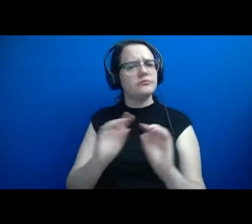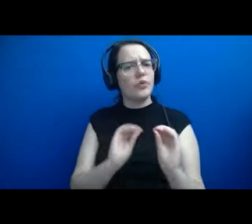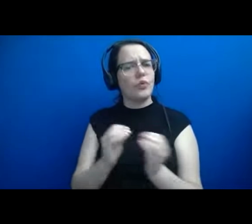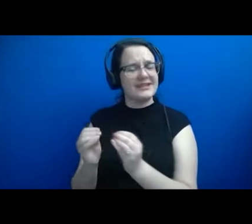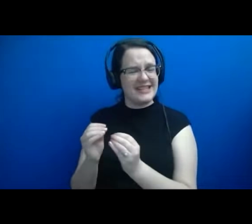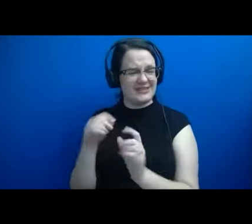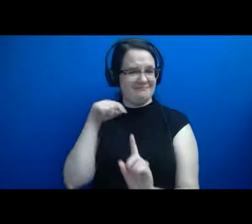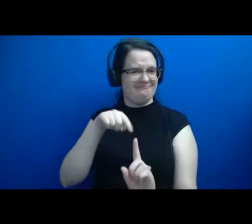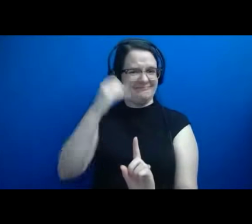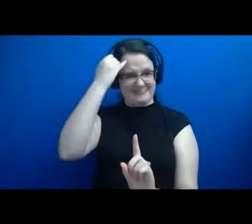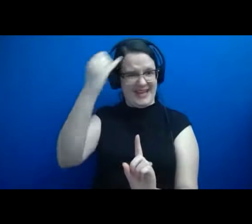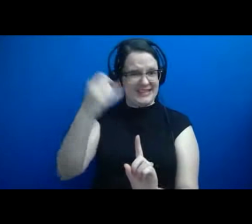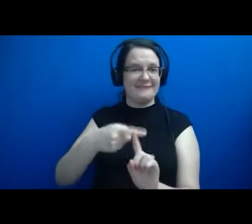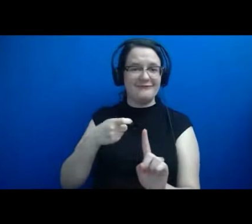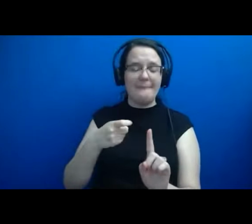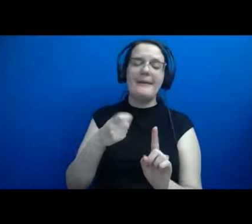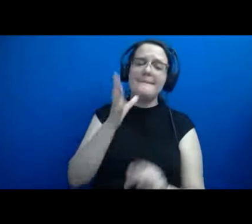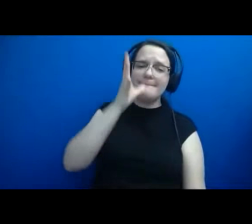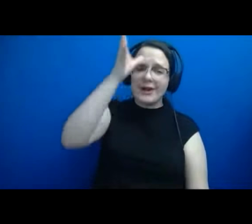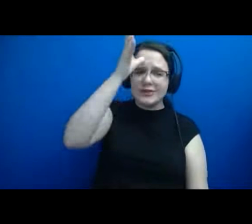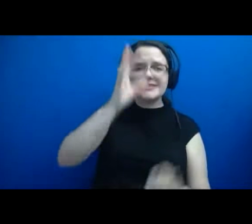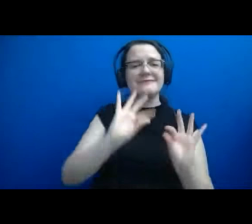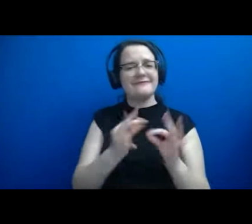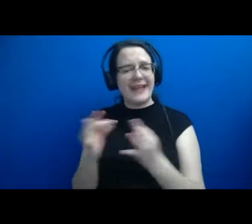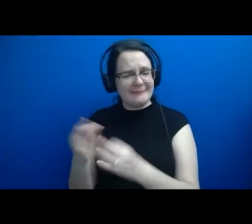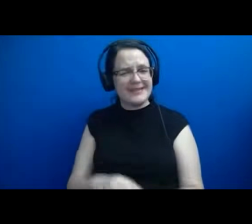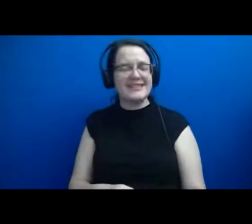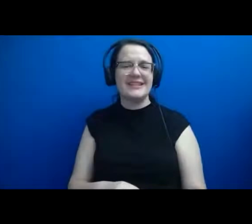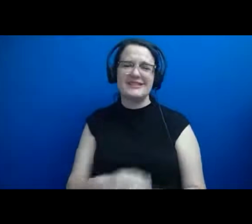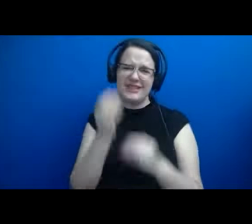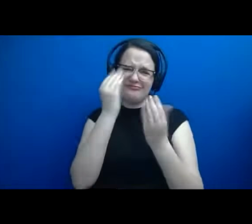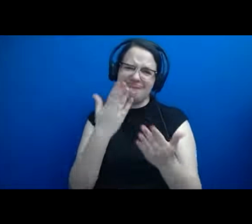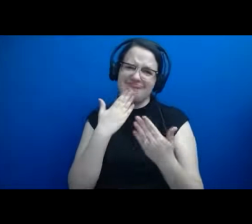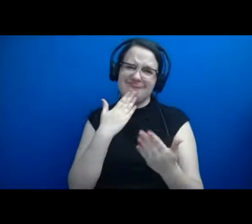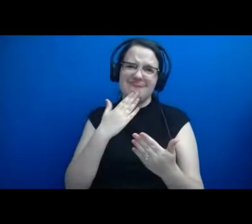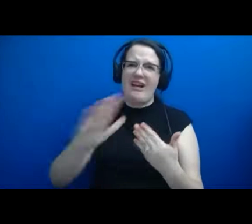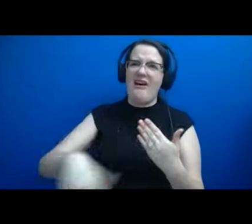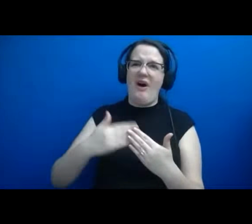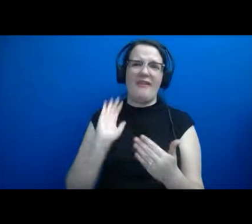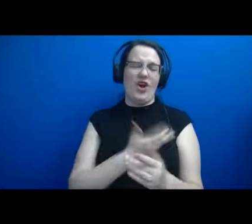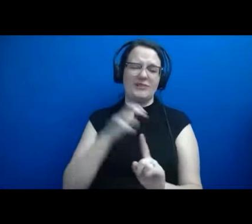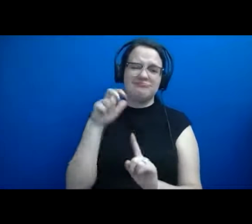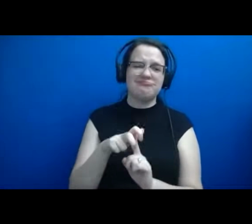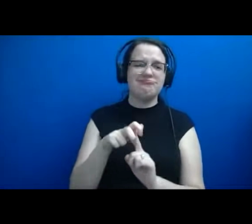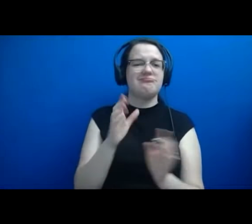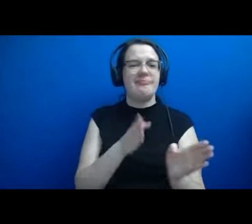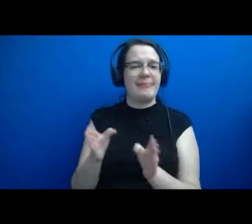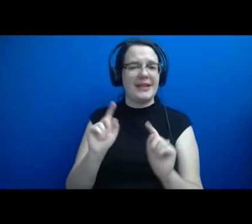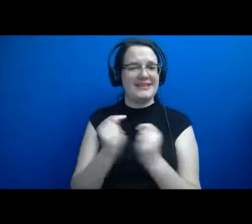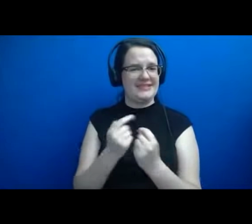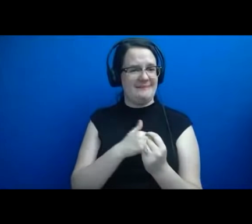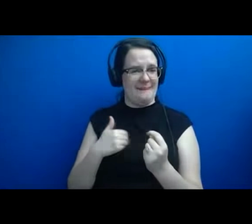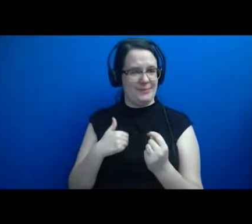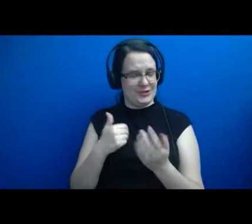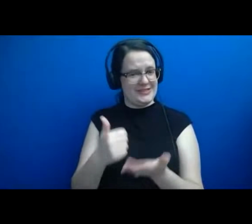from parents and families. And so thank you to all of our Rockstar planning team members who helped us bring this to light.